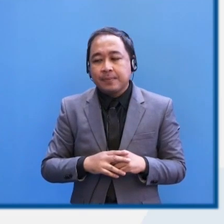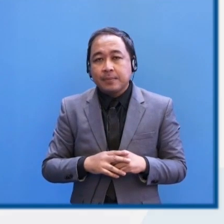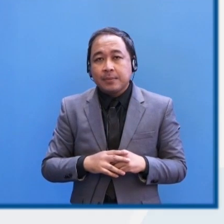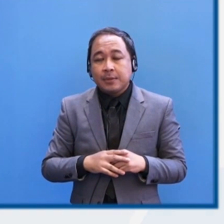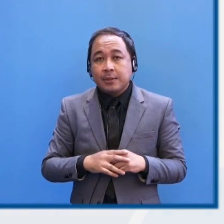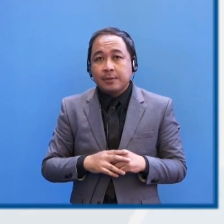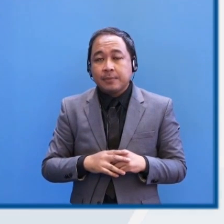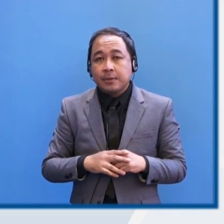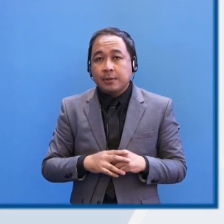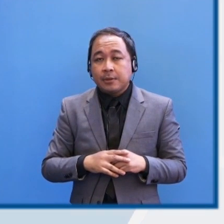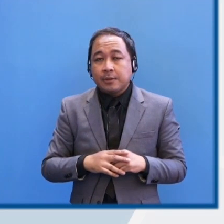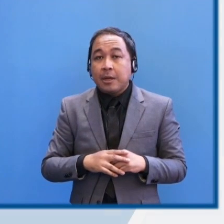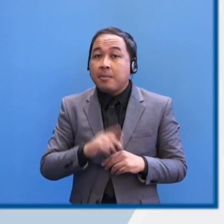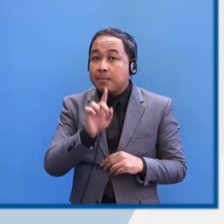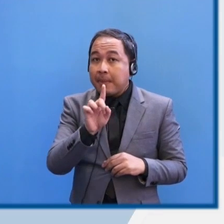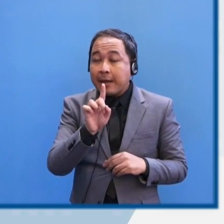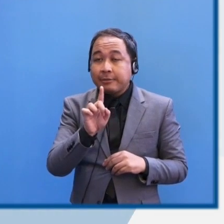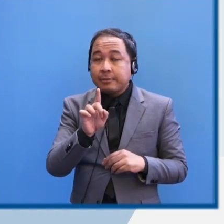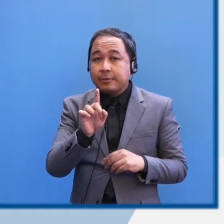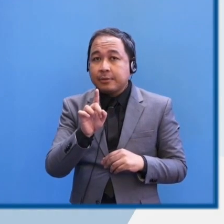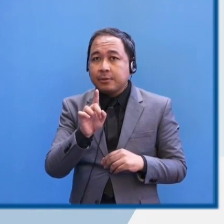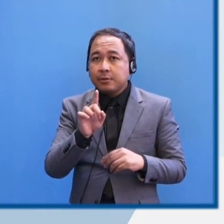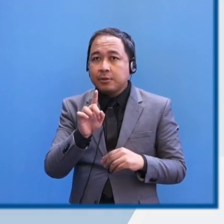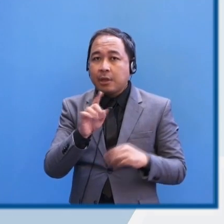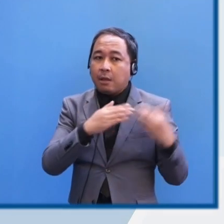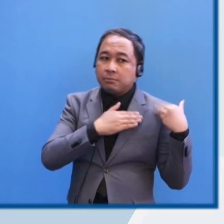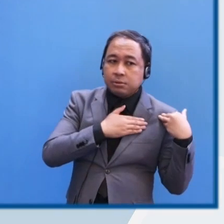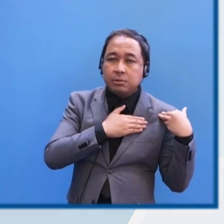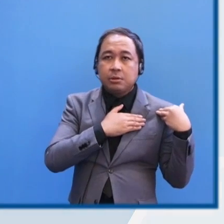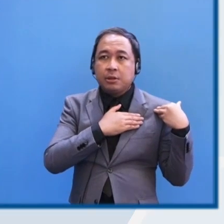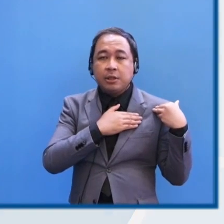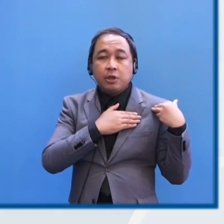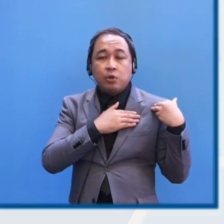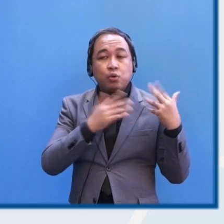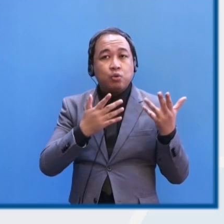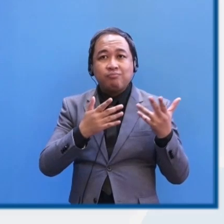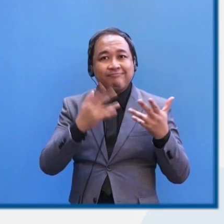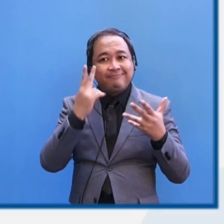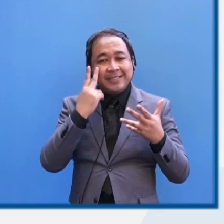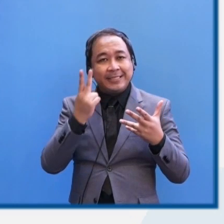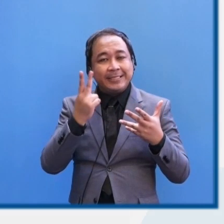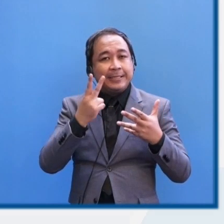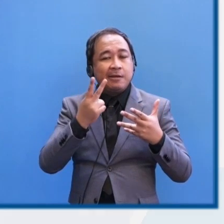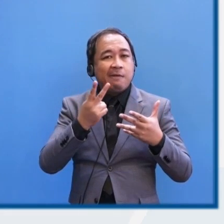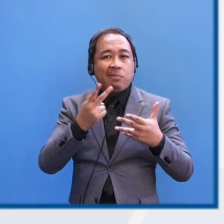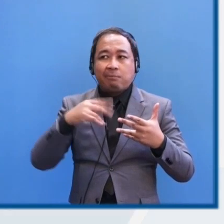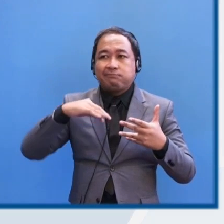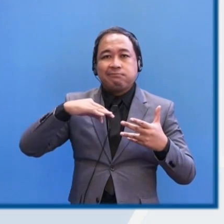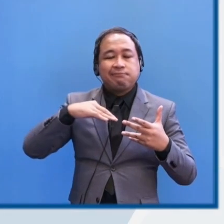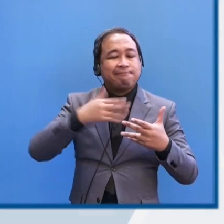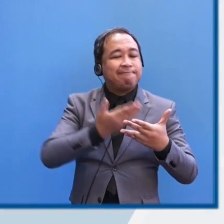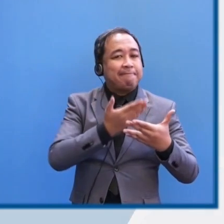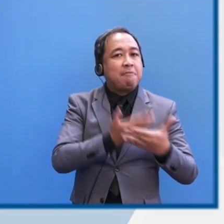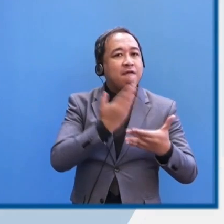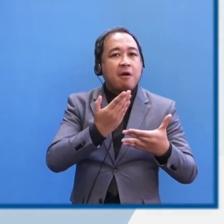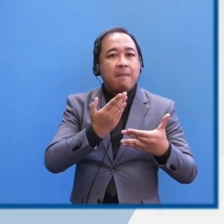one who should really be handling when it comes to owning the performance indicator will be the people who will benefited when it comes